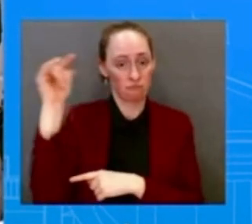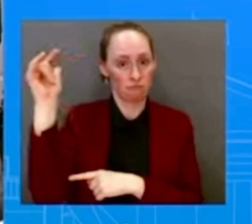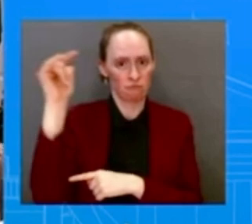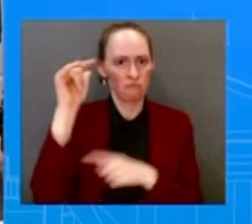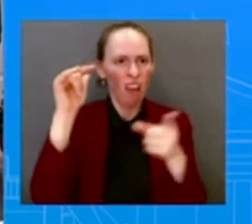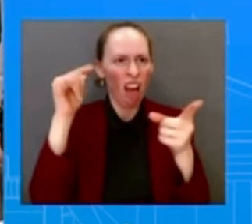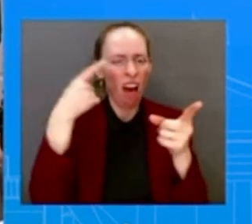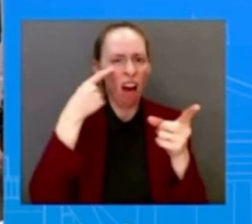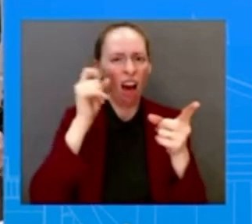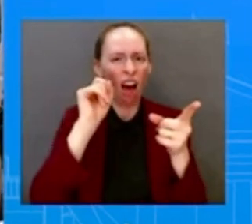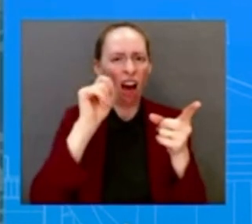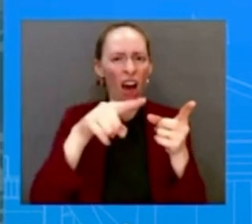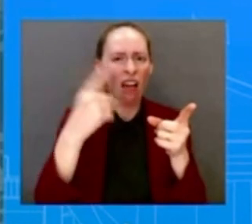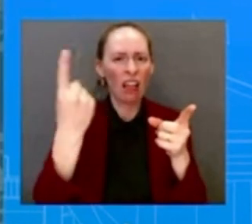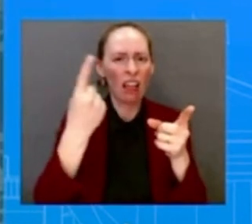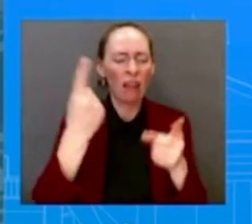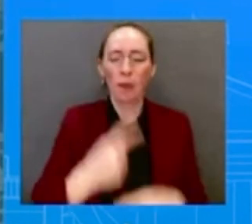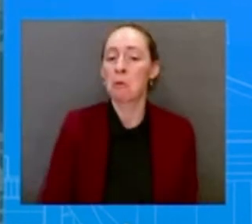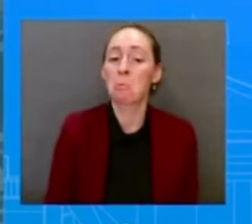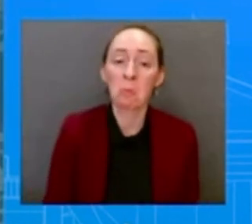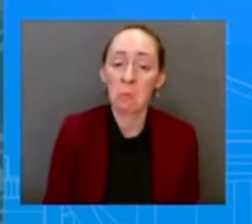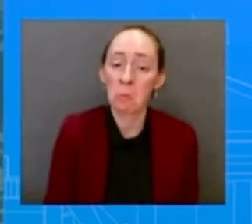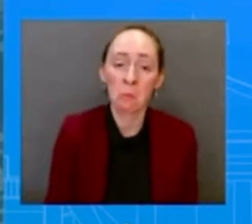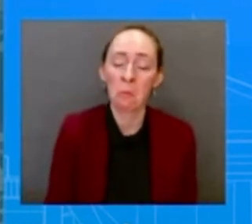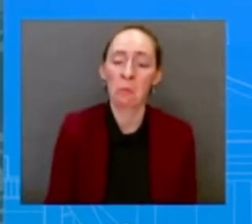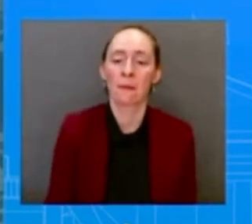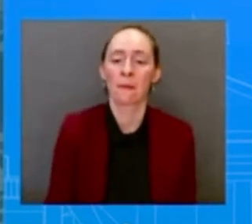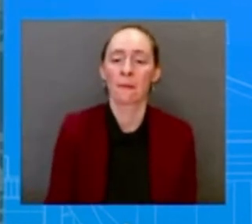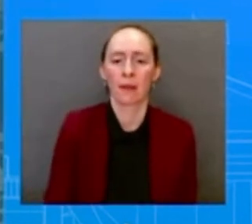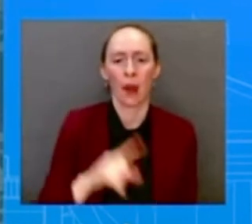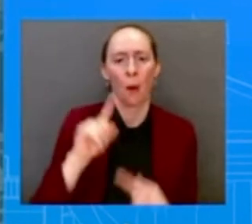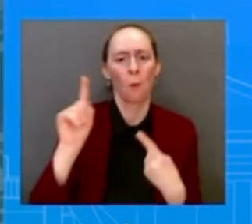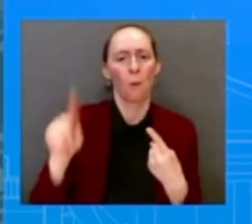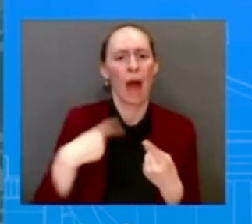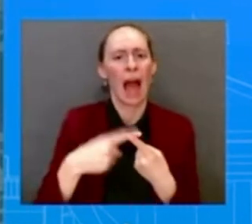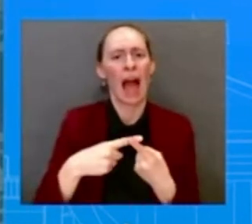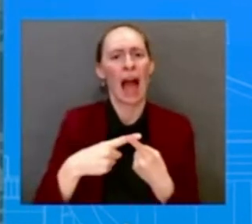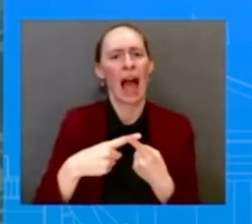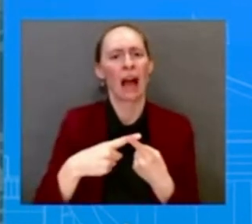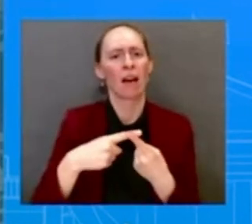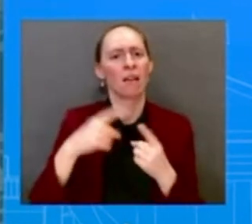order to shoot it down? Gave the order to shoot it down this morning.